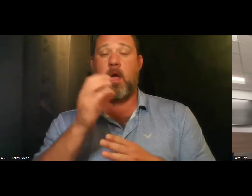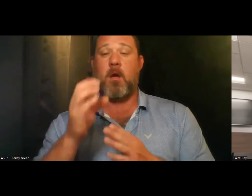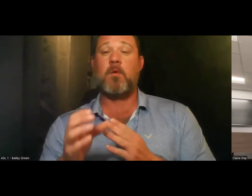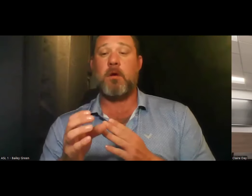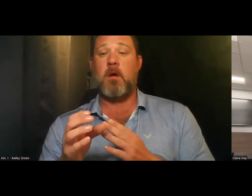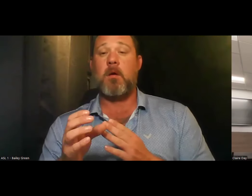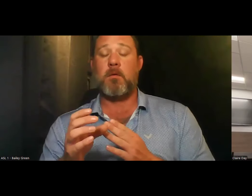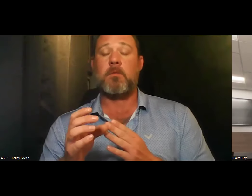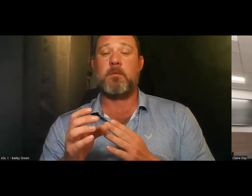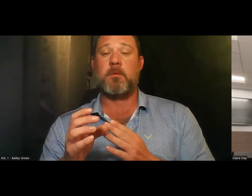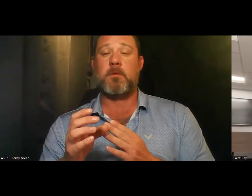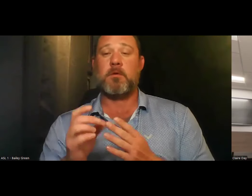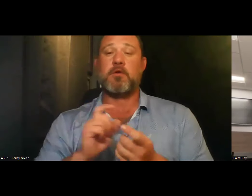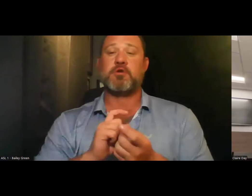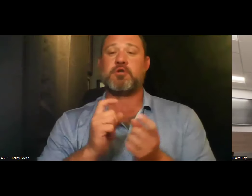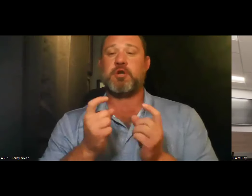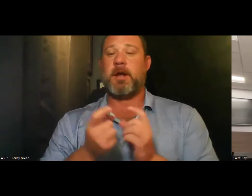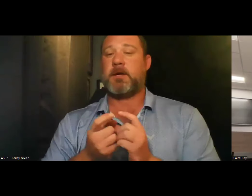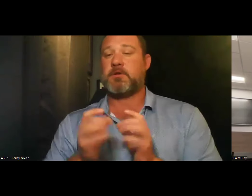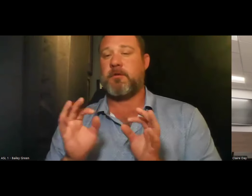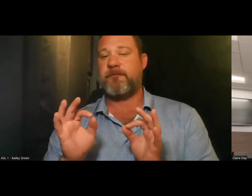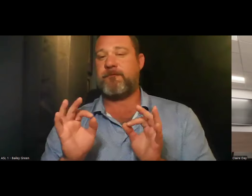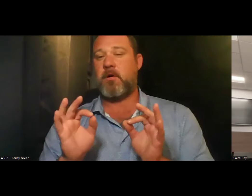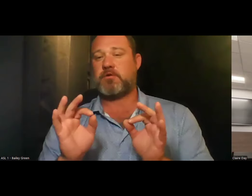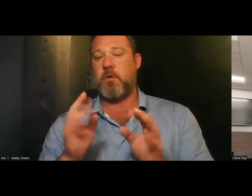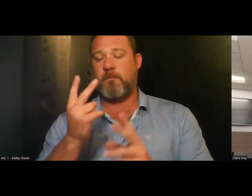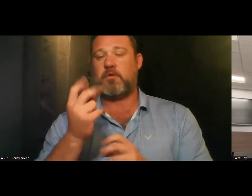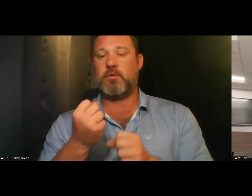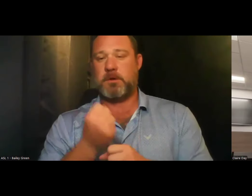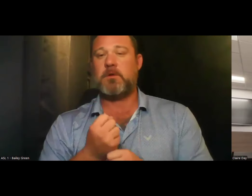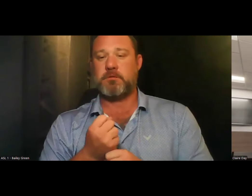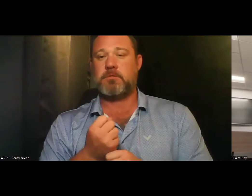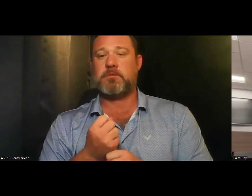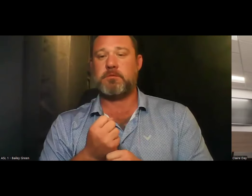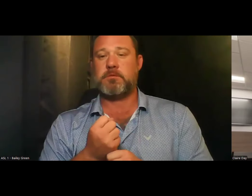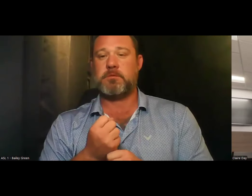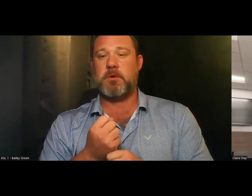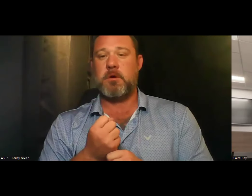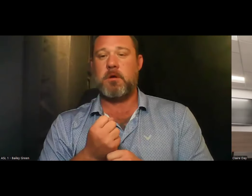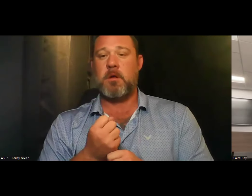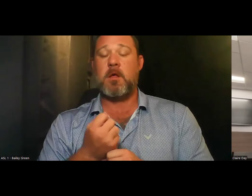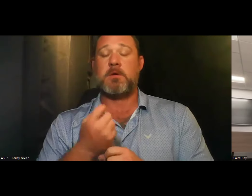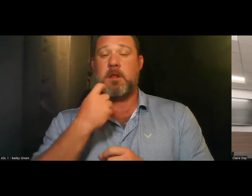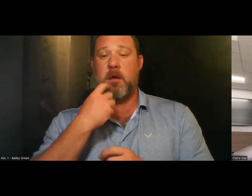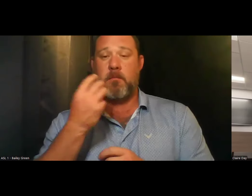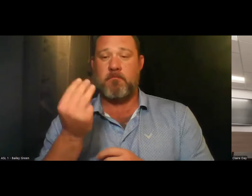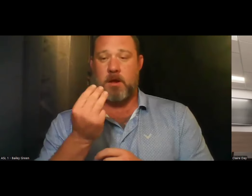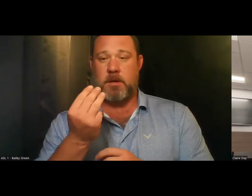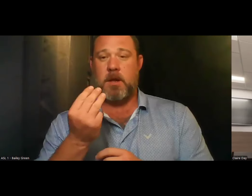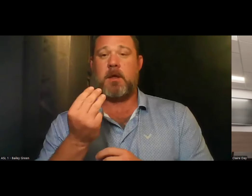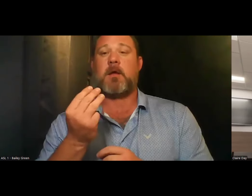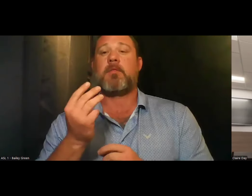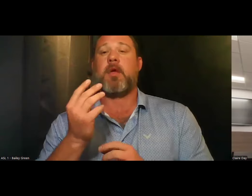change in cognition function over 2 years. Last Monday, at the Alzheimer's